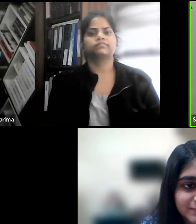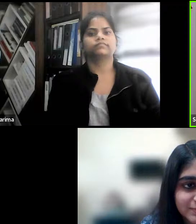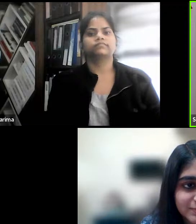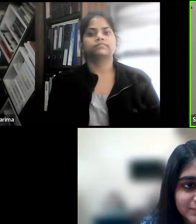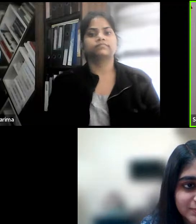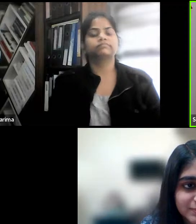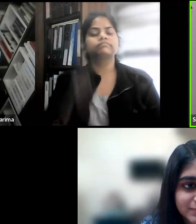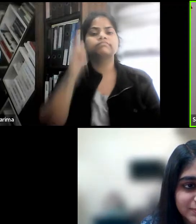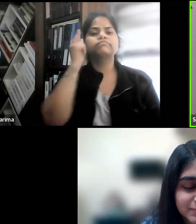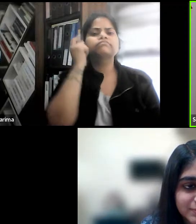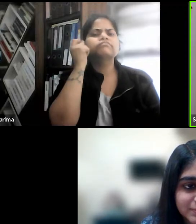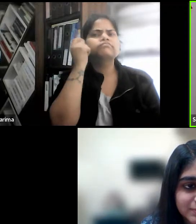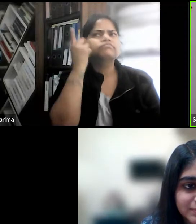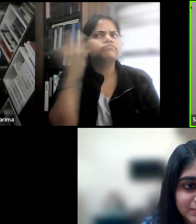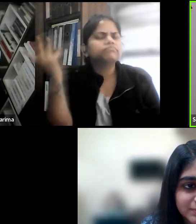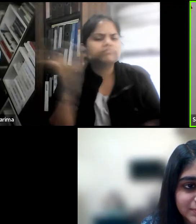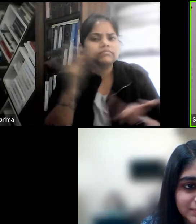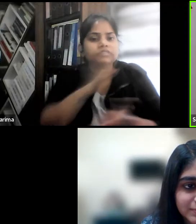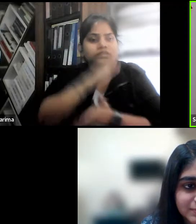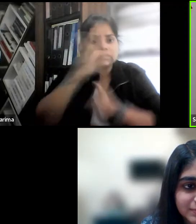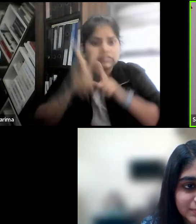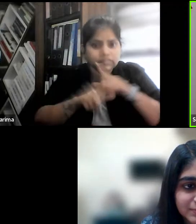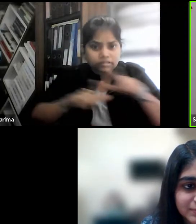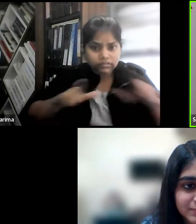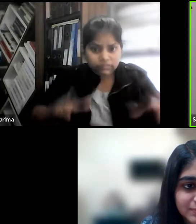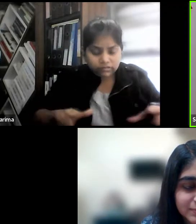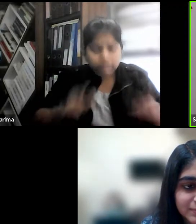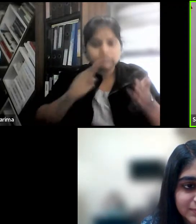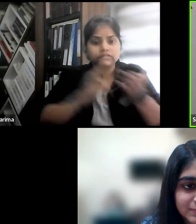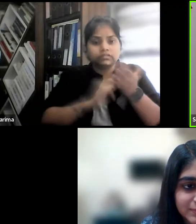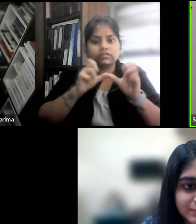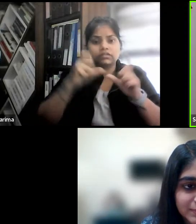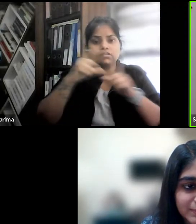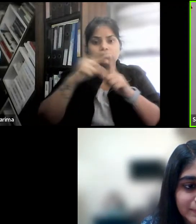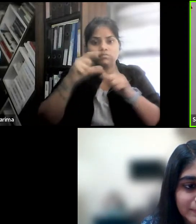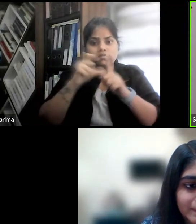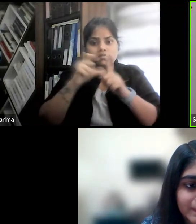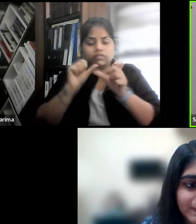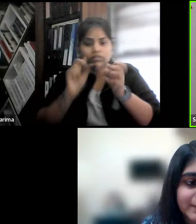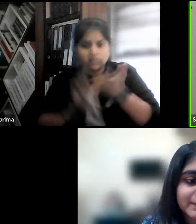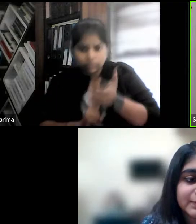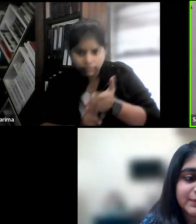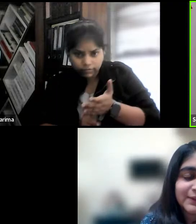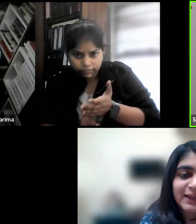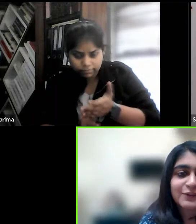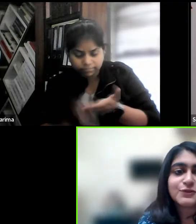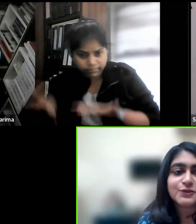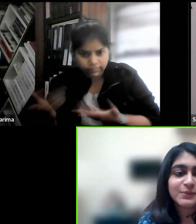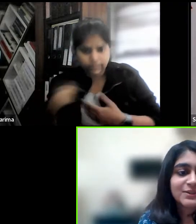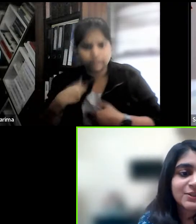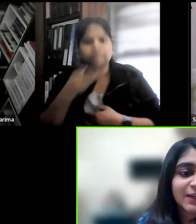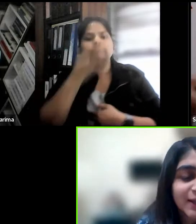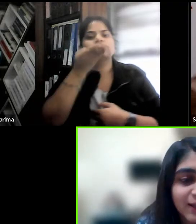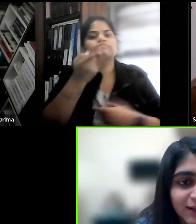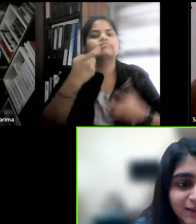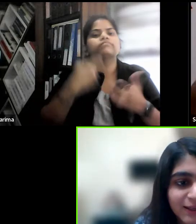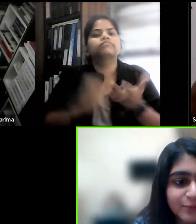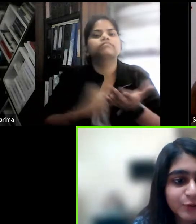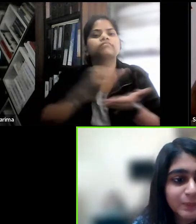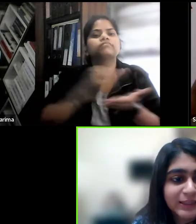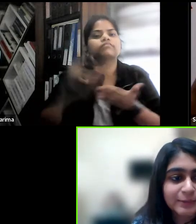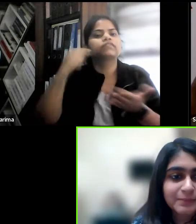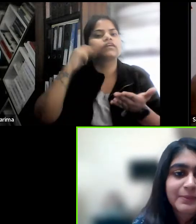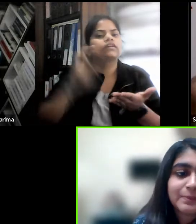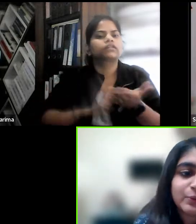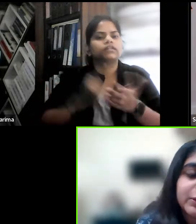understanding the sign language to Madan Vasishta's memoirs. So over to you, Rimjhim. Thank you so much. I'm